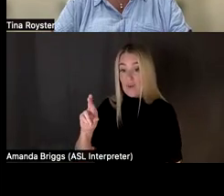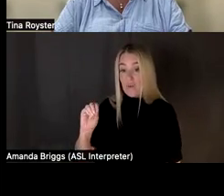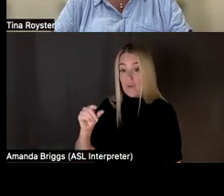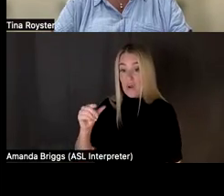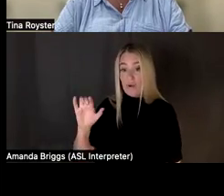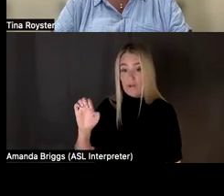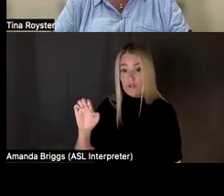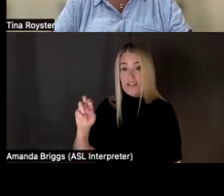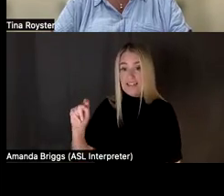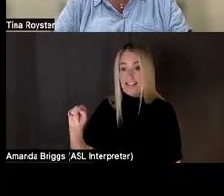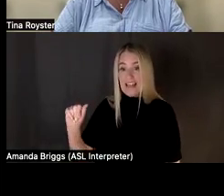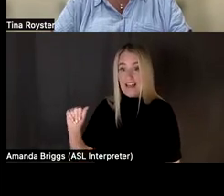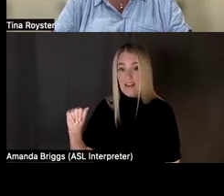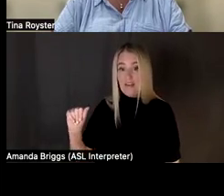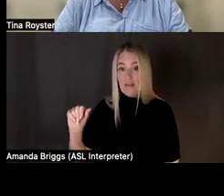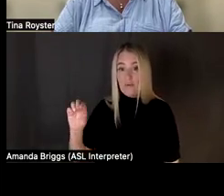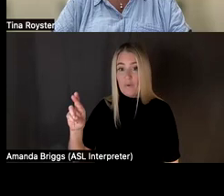will present the revisions to the